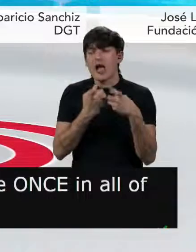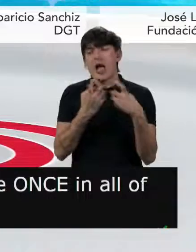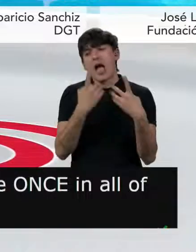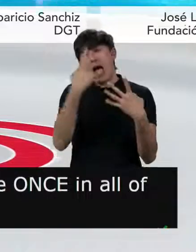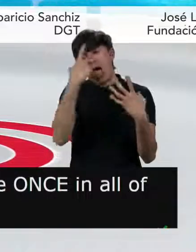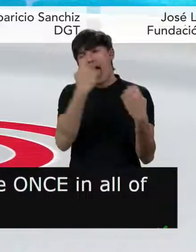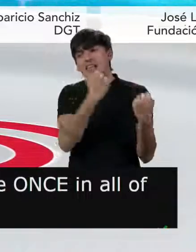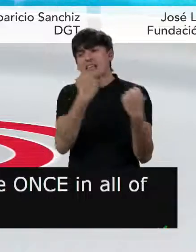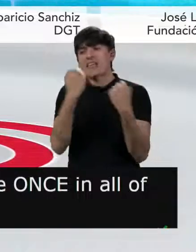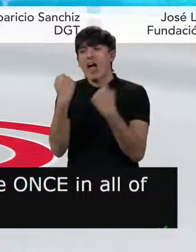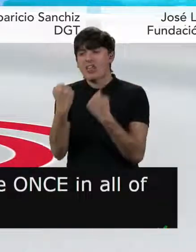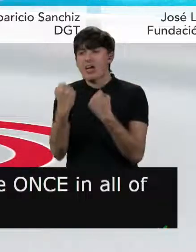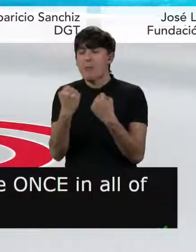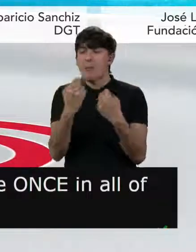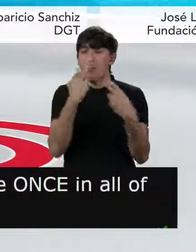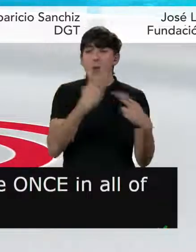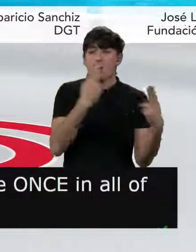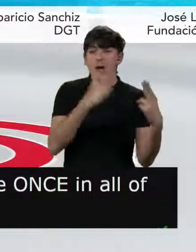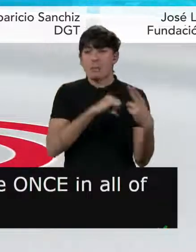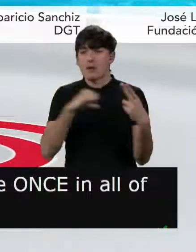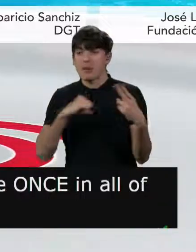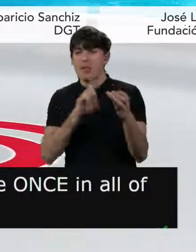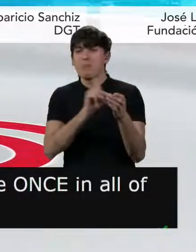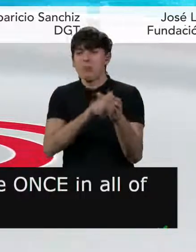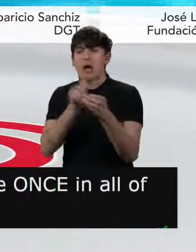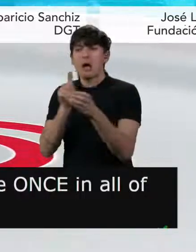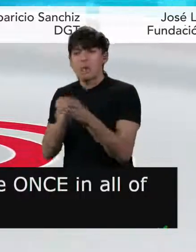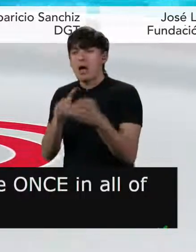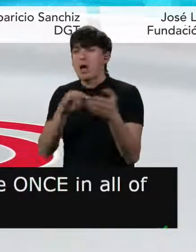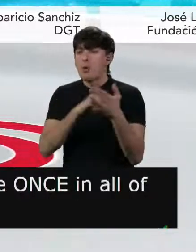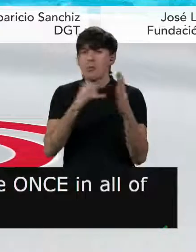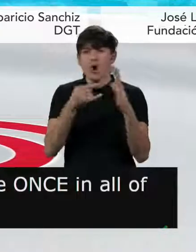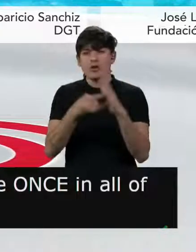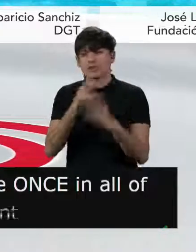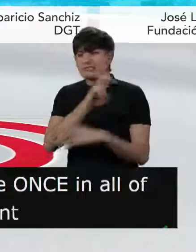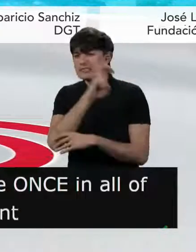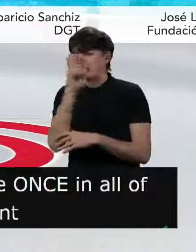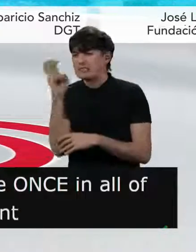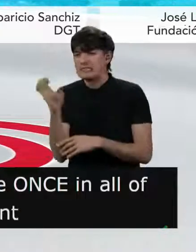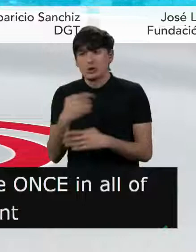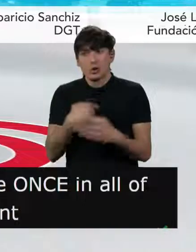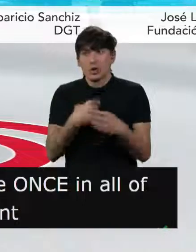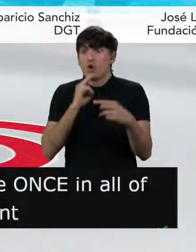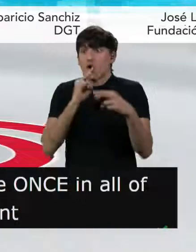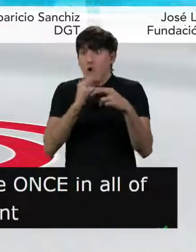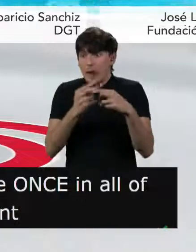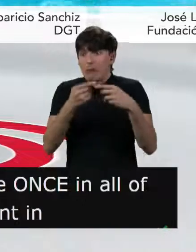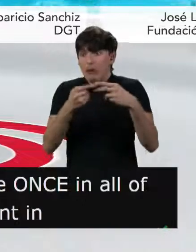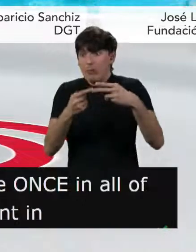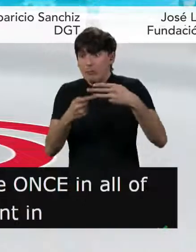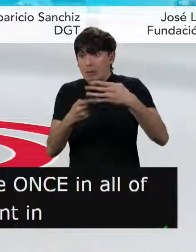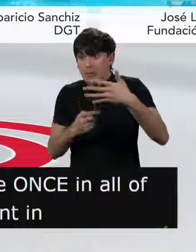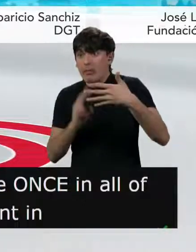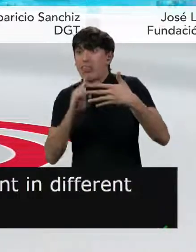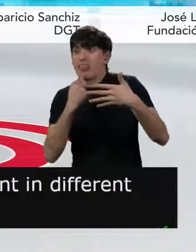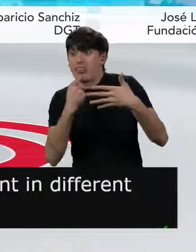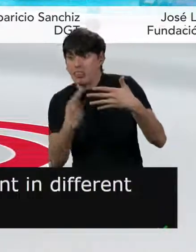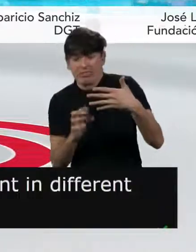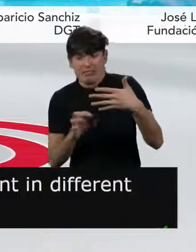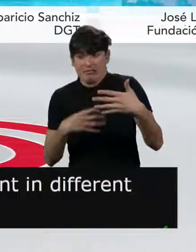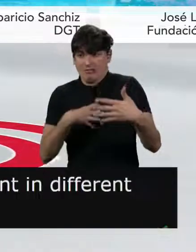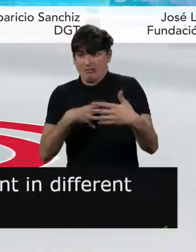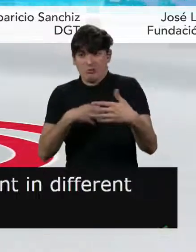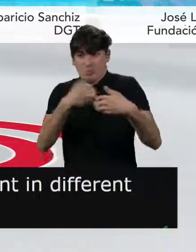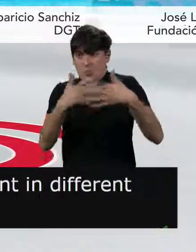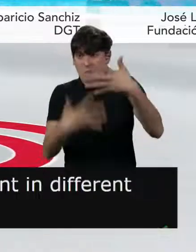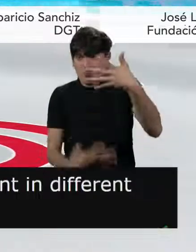He has worked as a consultant in different companies. He has worked in several projects. I won't have time